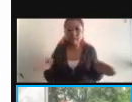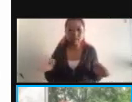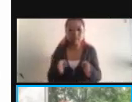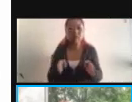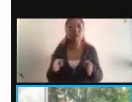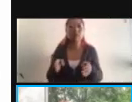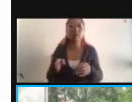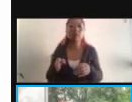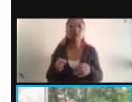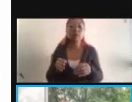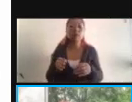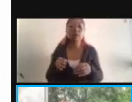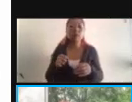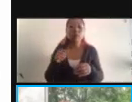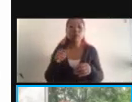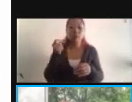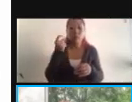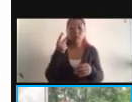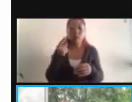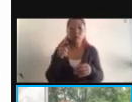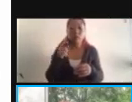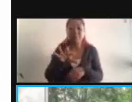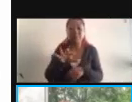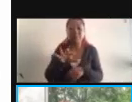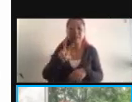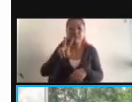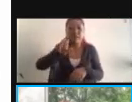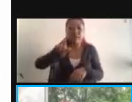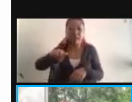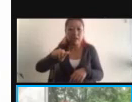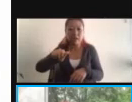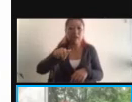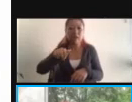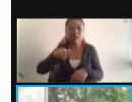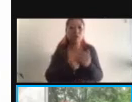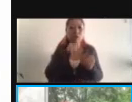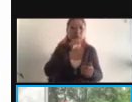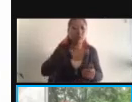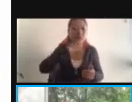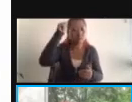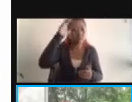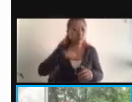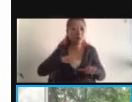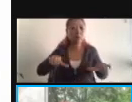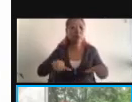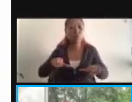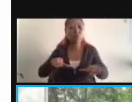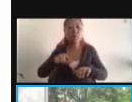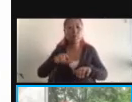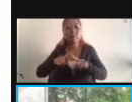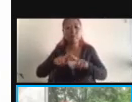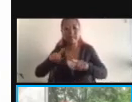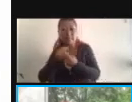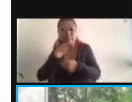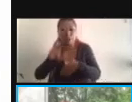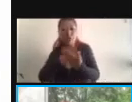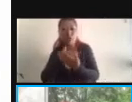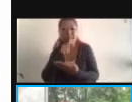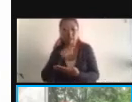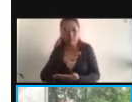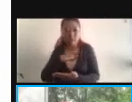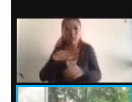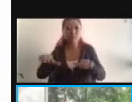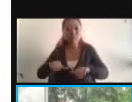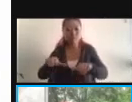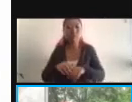shuttle EVA was performed by both males and females, and also all female team, the